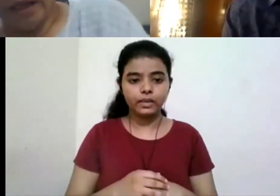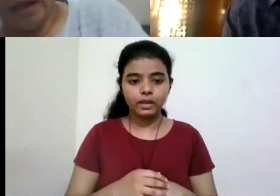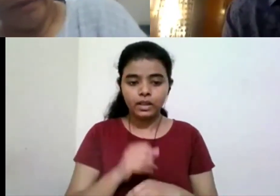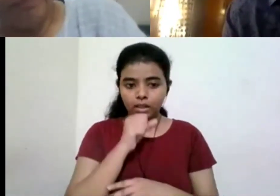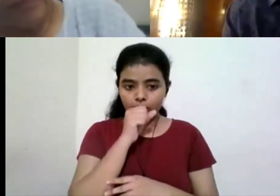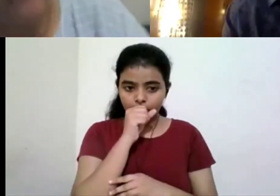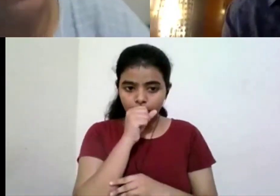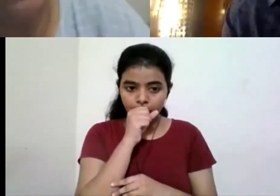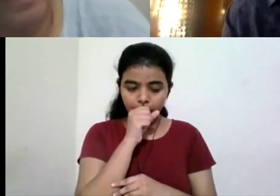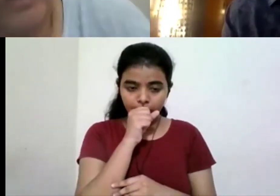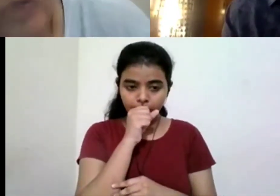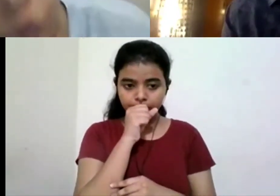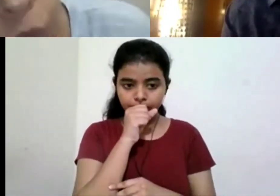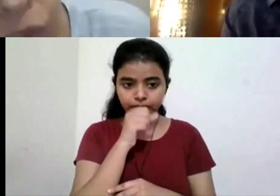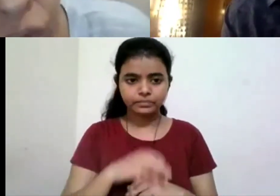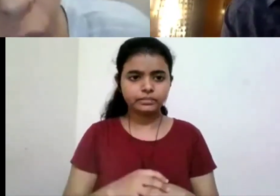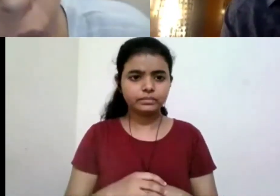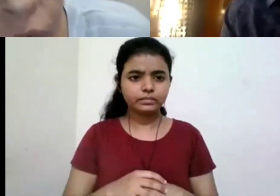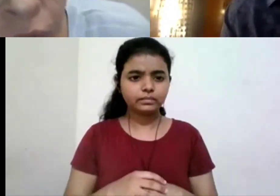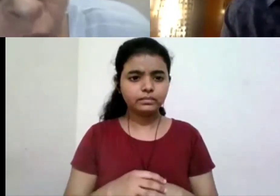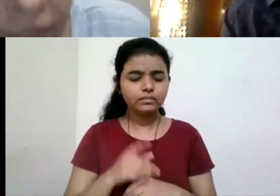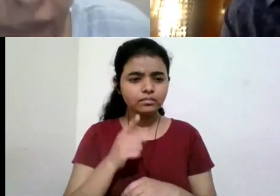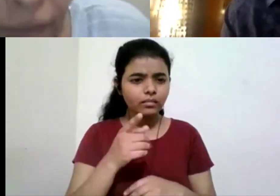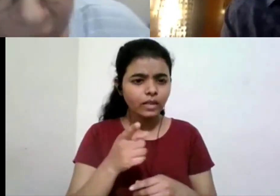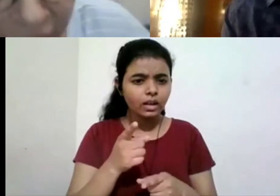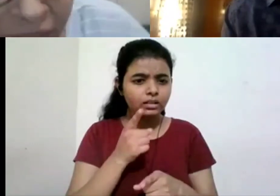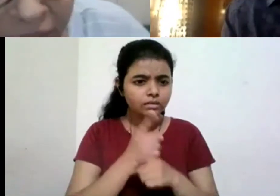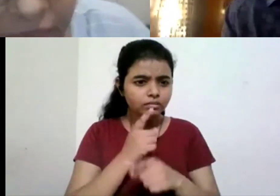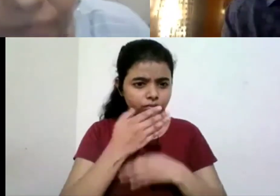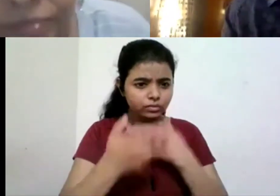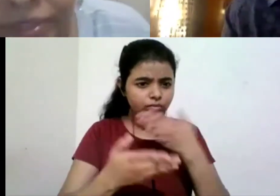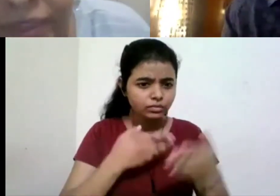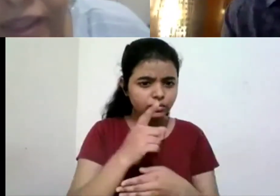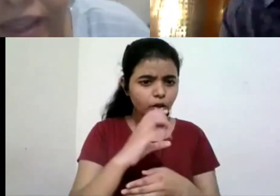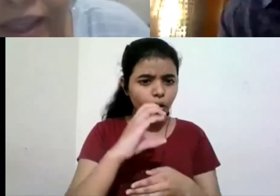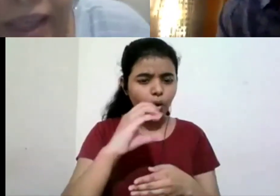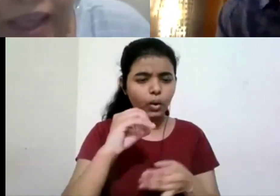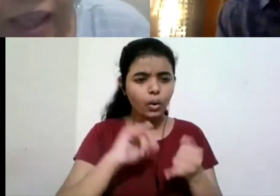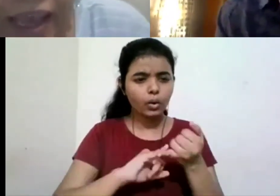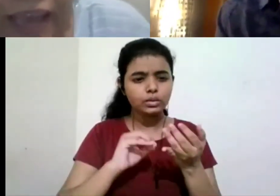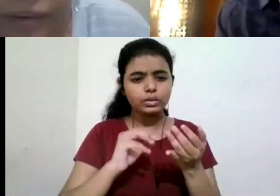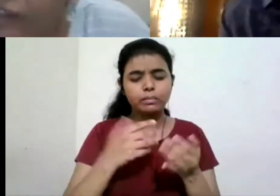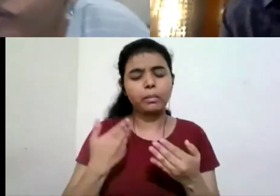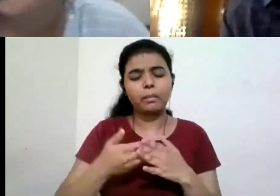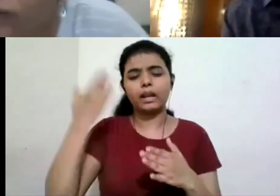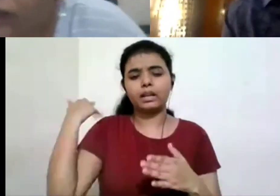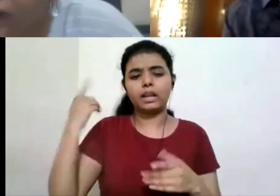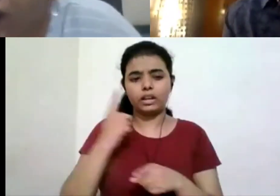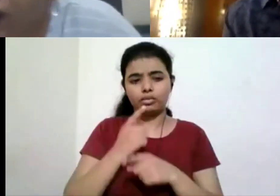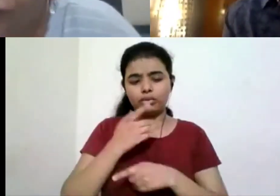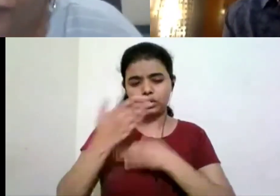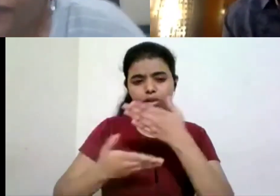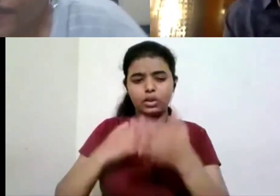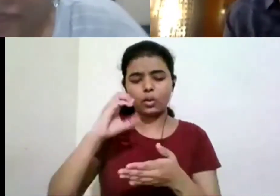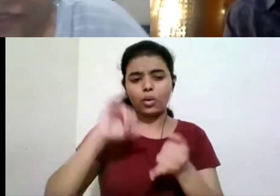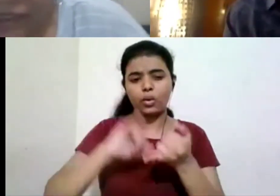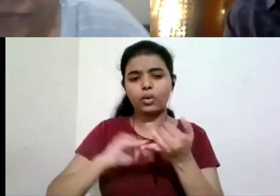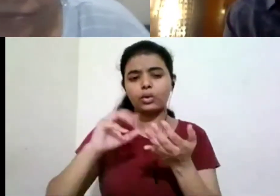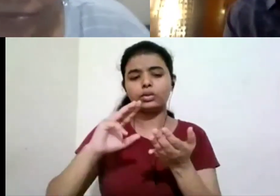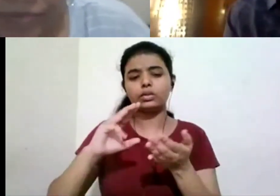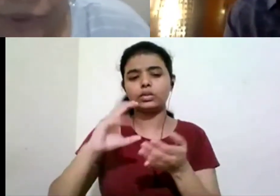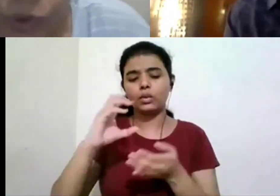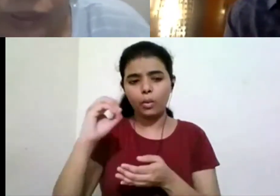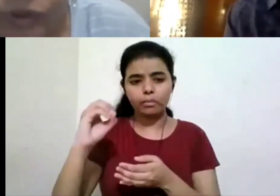Okay, I used to teach a course called Legal Method, and it's taught in our first